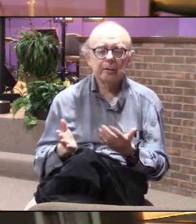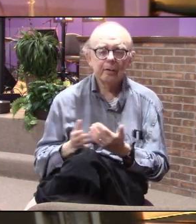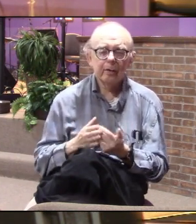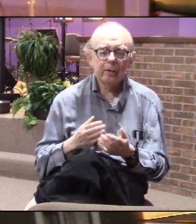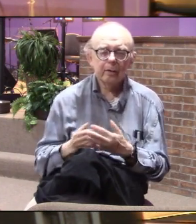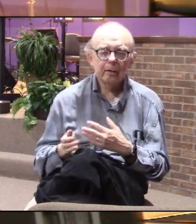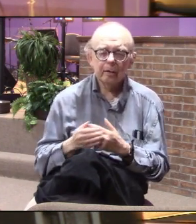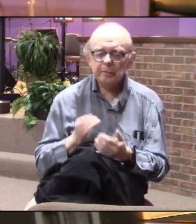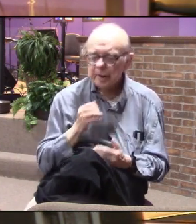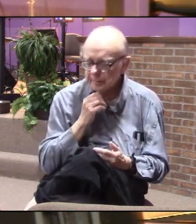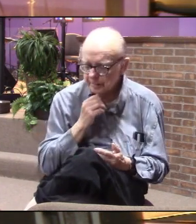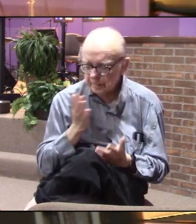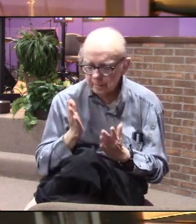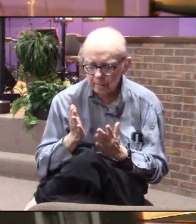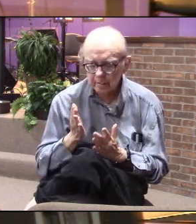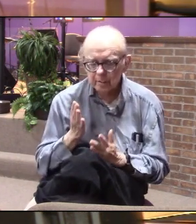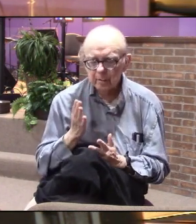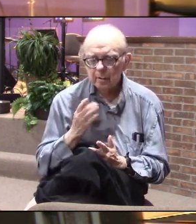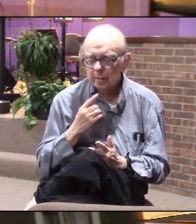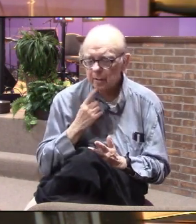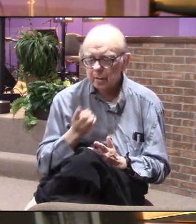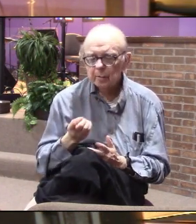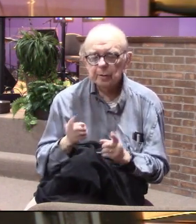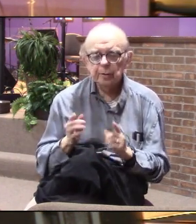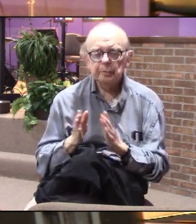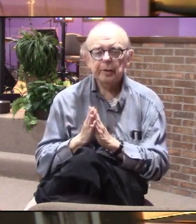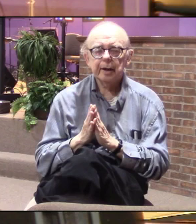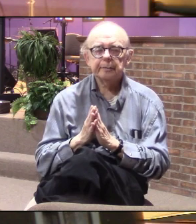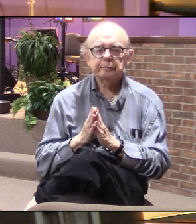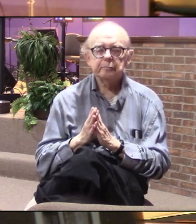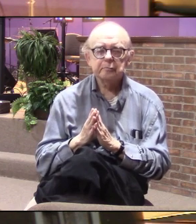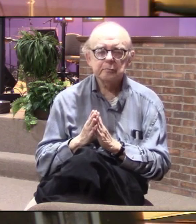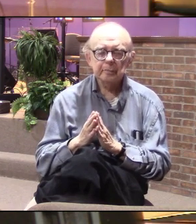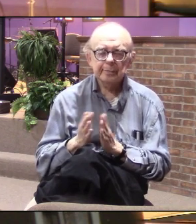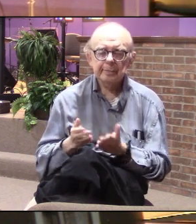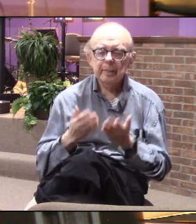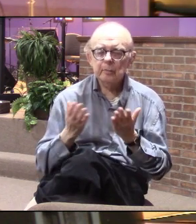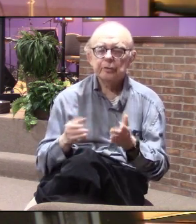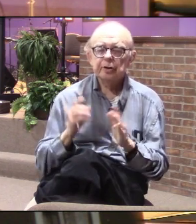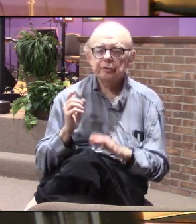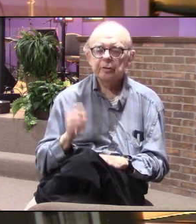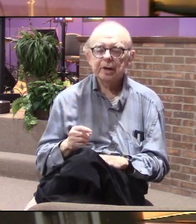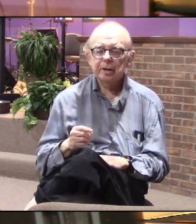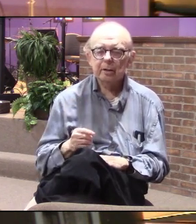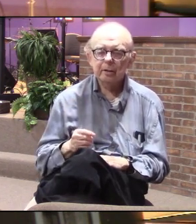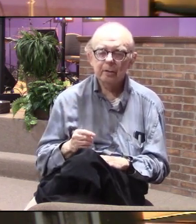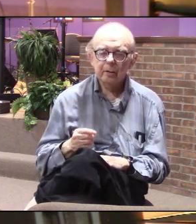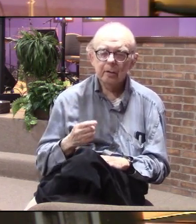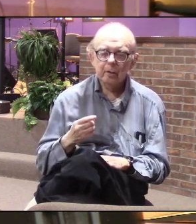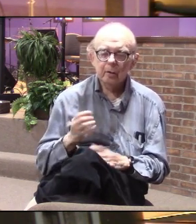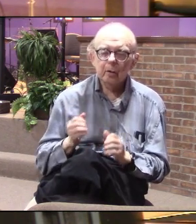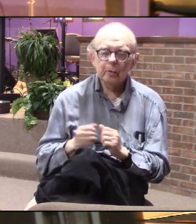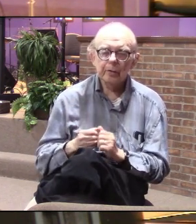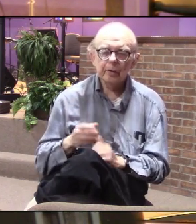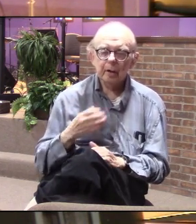private fashion. Just be sure when you pray, you present your needs with passion.